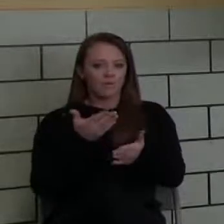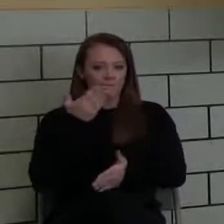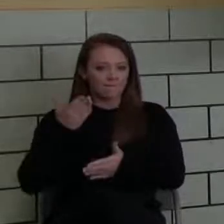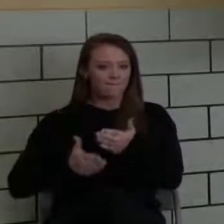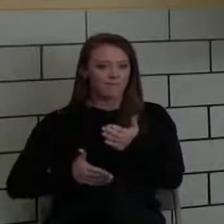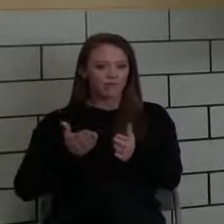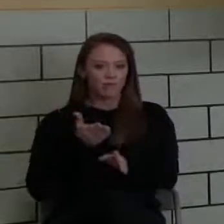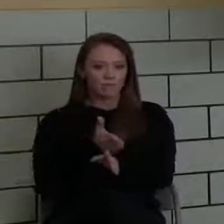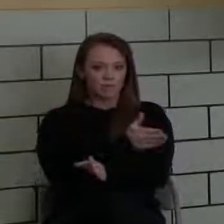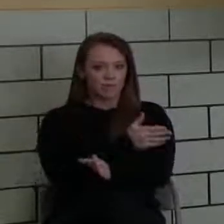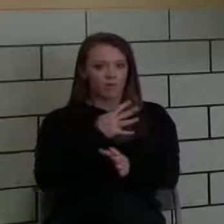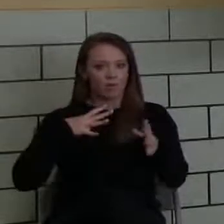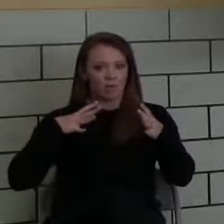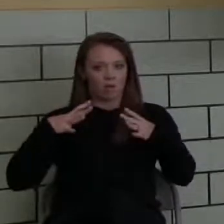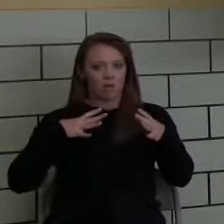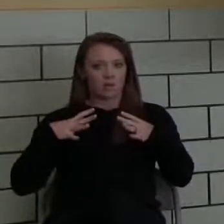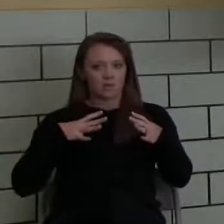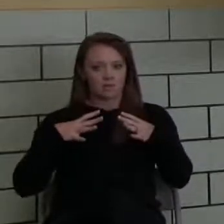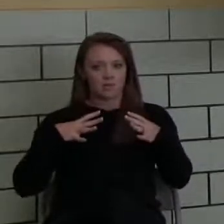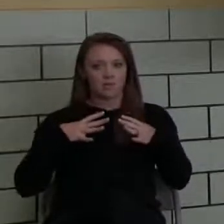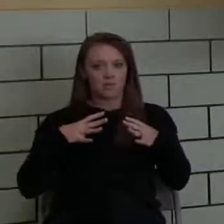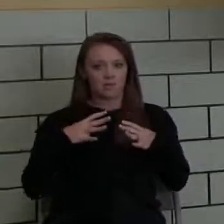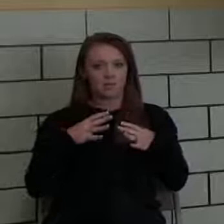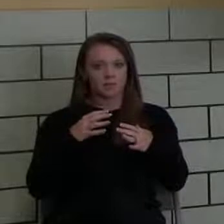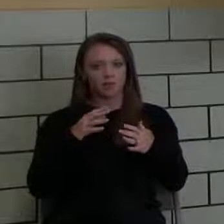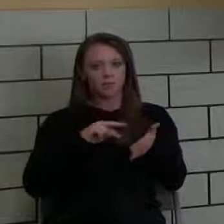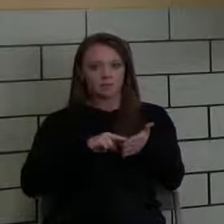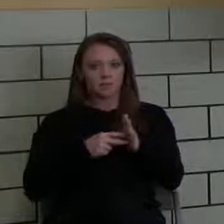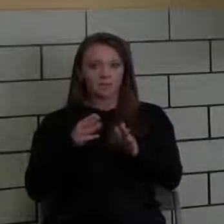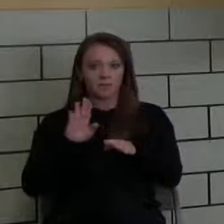businesses can operate, I'll say normally,